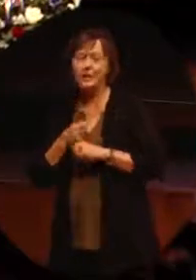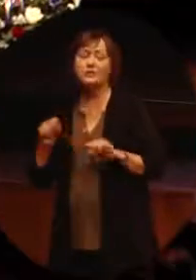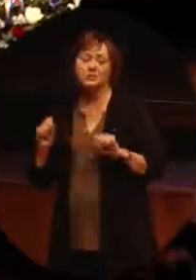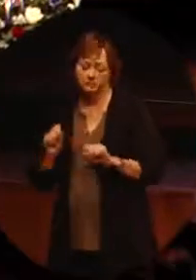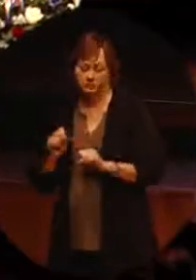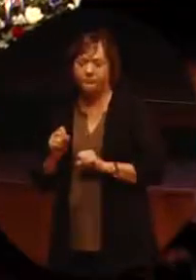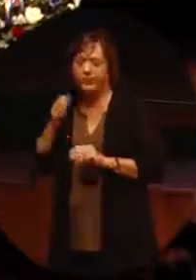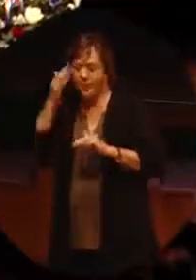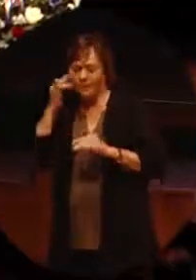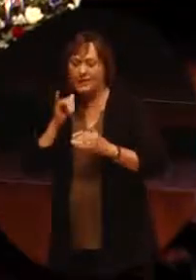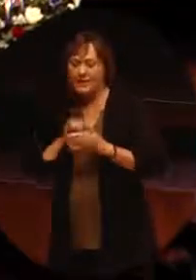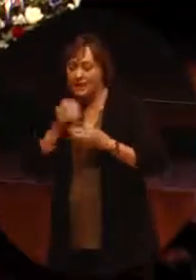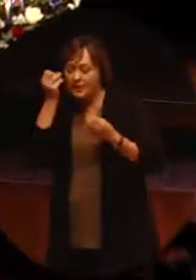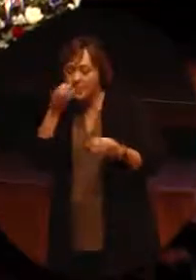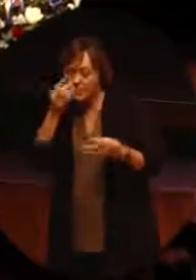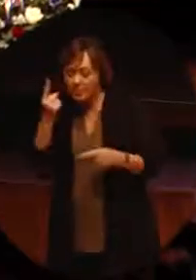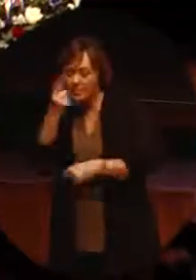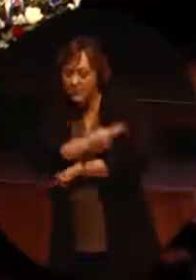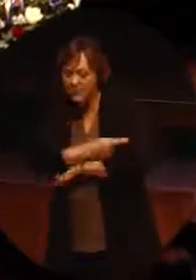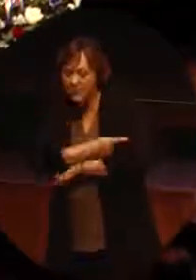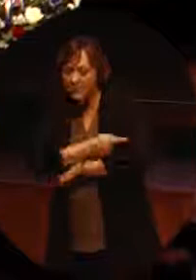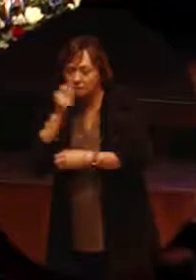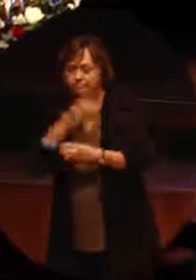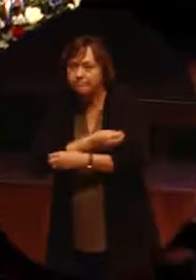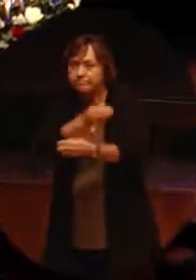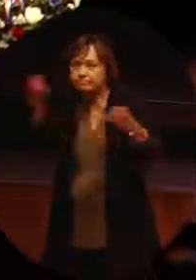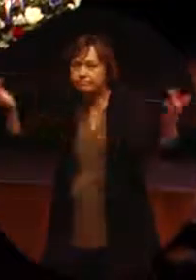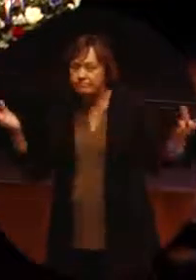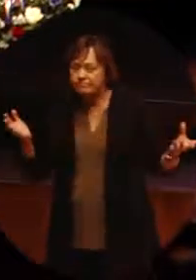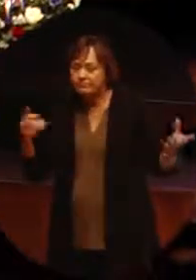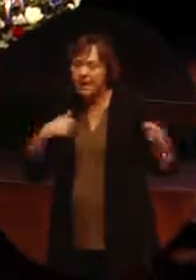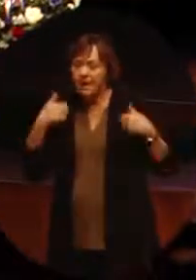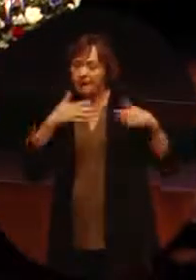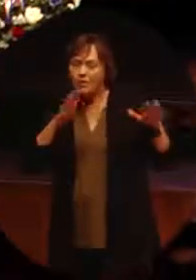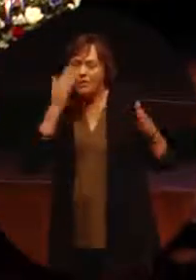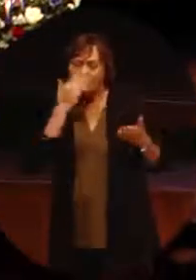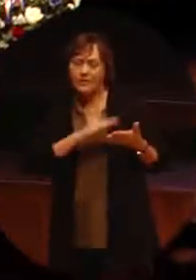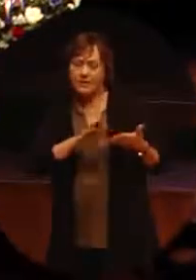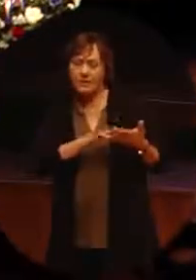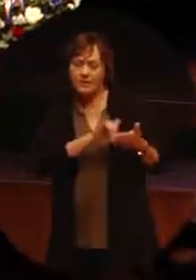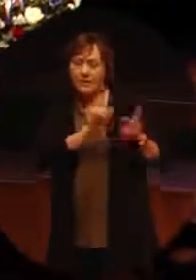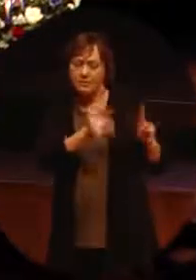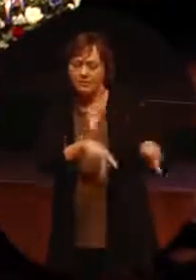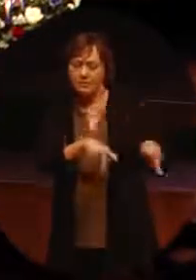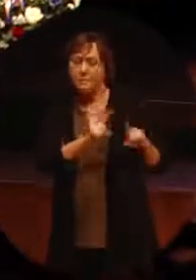Hopefully, that information one of these days will be made public. And I've already forgiven the person.